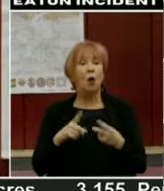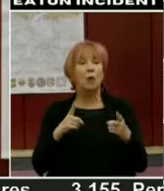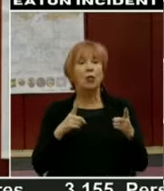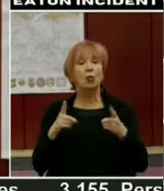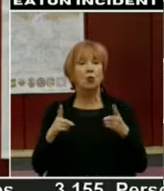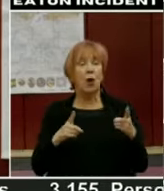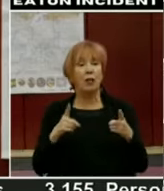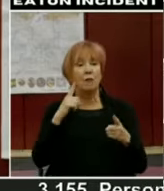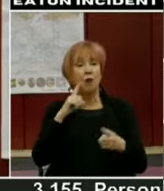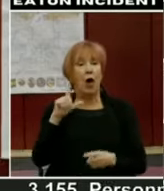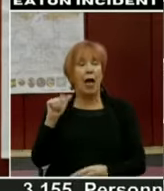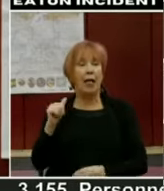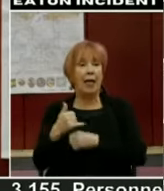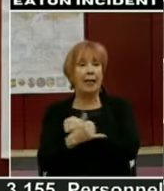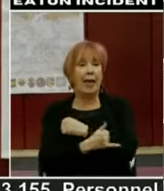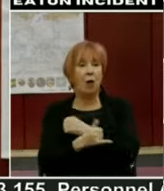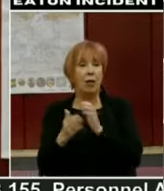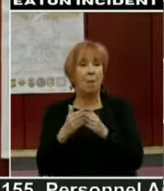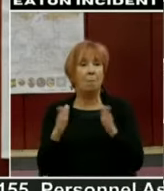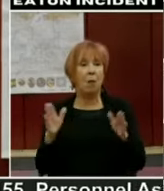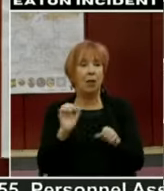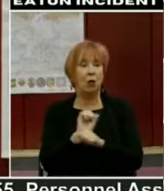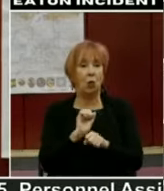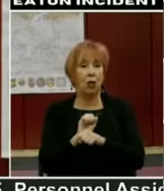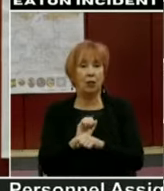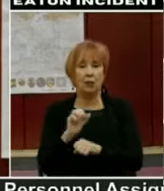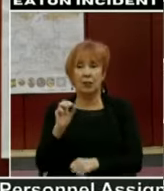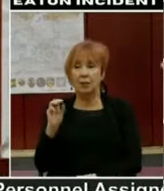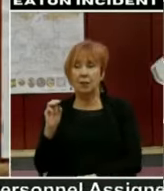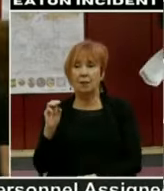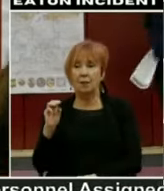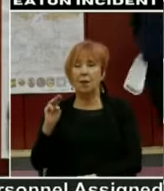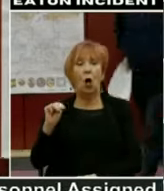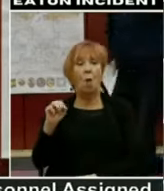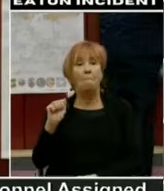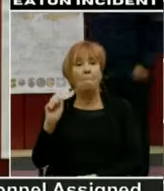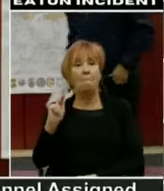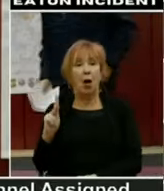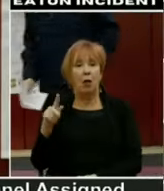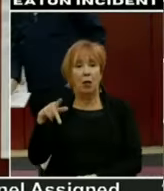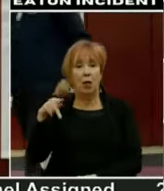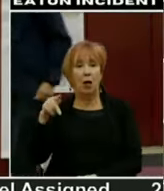Los Angeles County Public Works, Mark Pastrella.